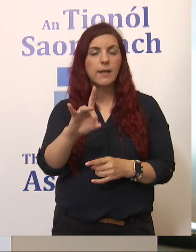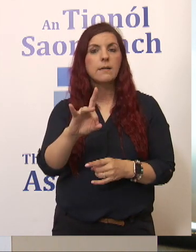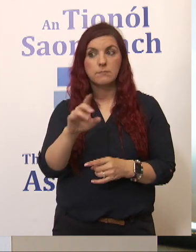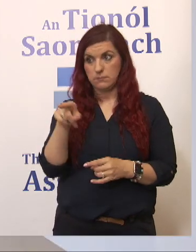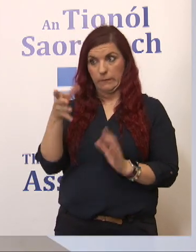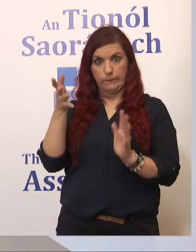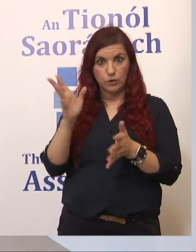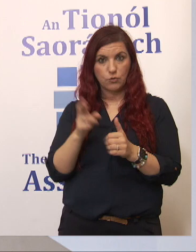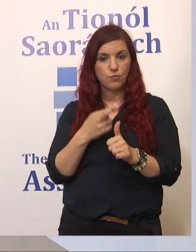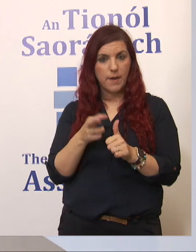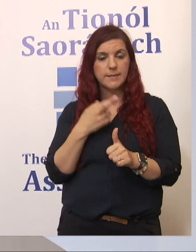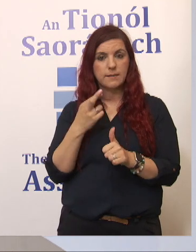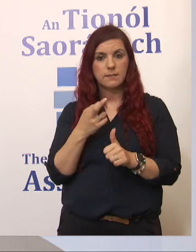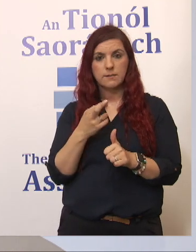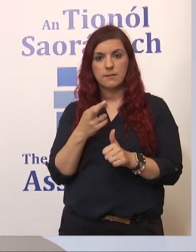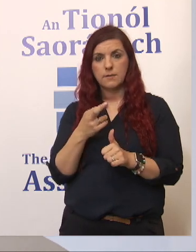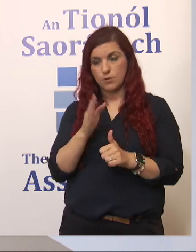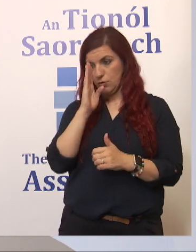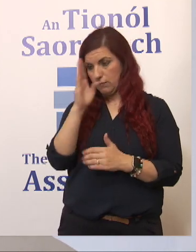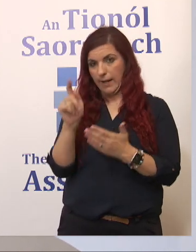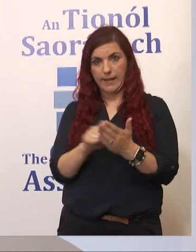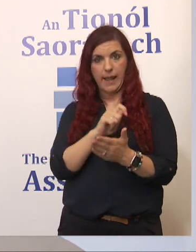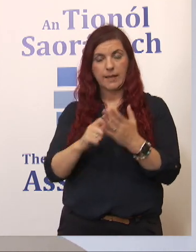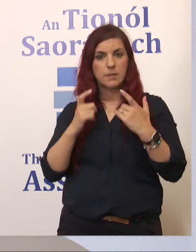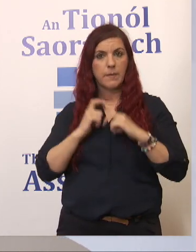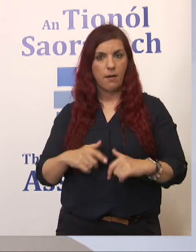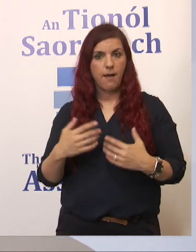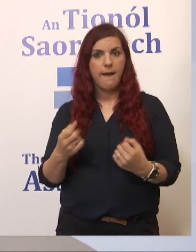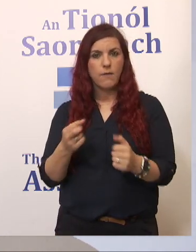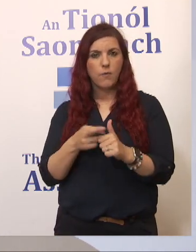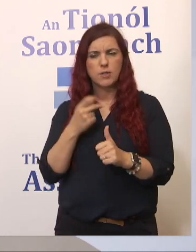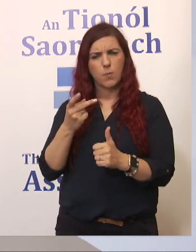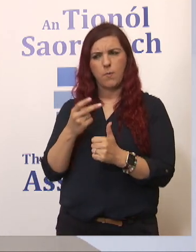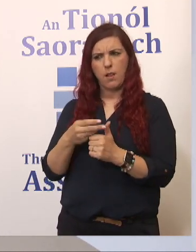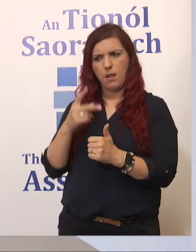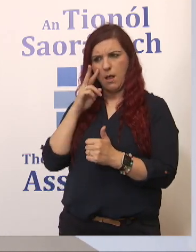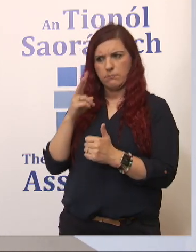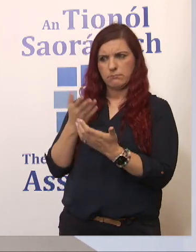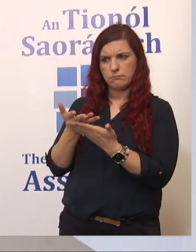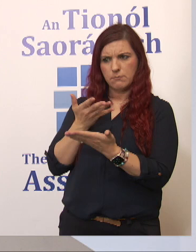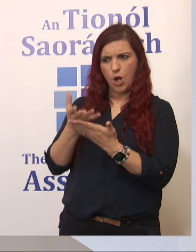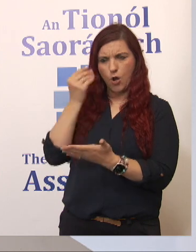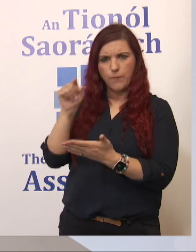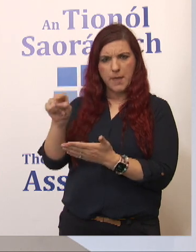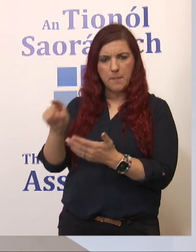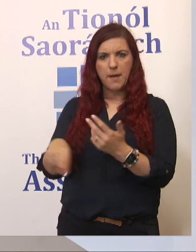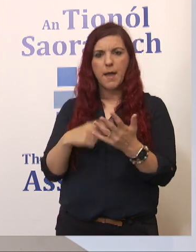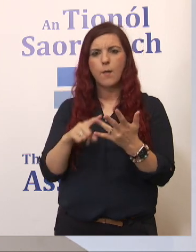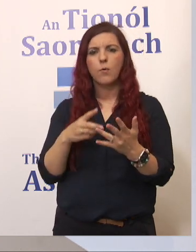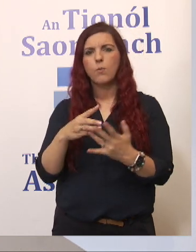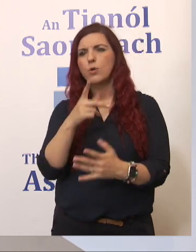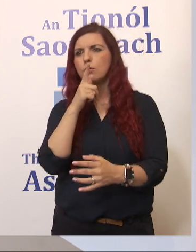have, through plebiscite, have decided to have a directly elected mayor. And we're going to learn from that experience. And then we're going to speak about commerce, and we